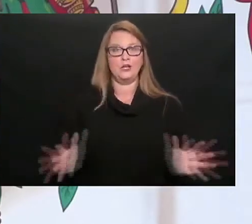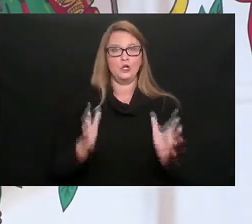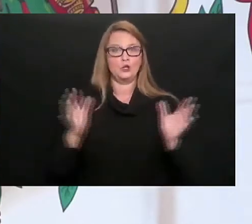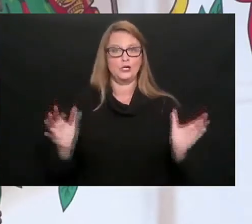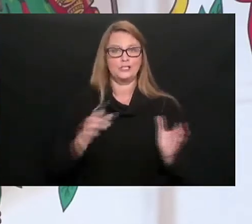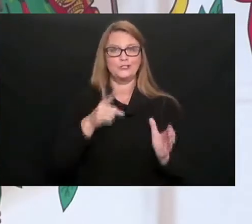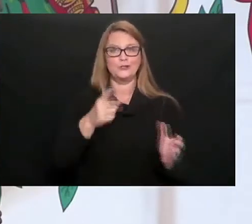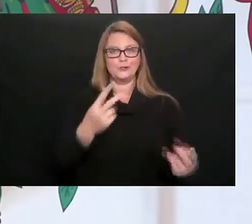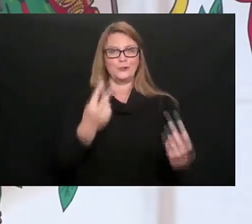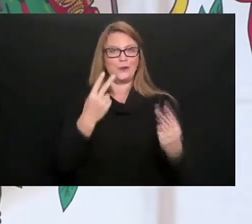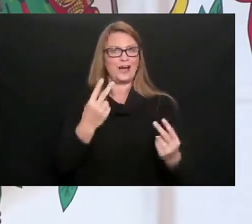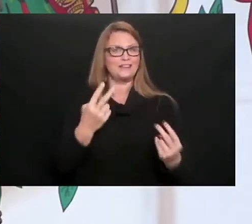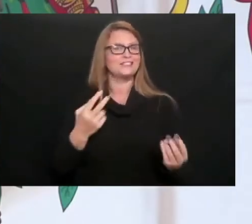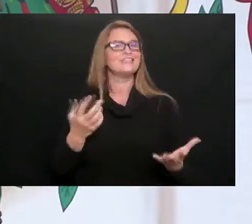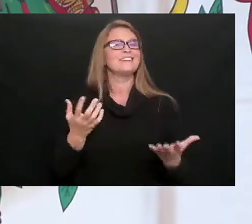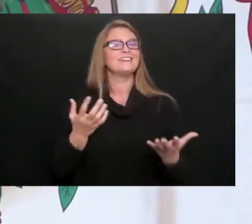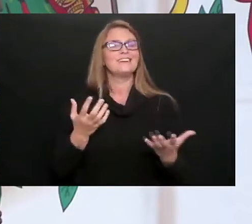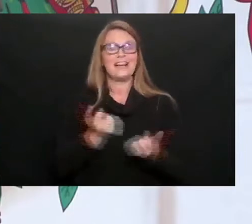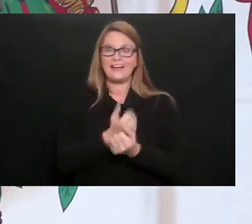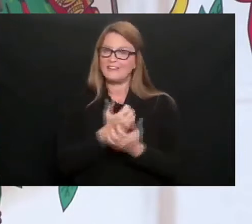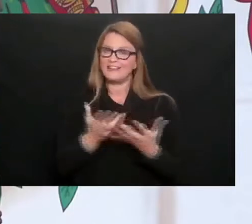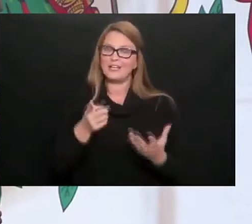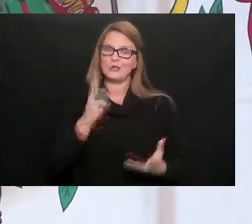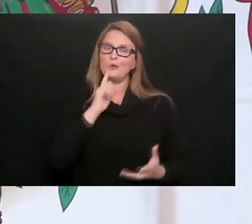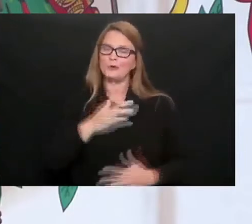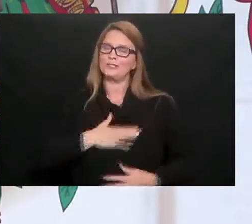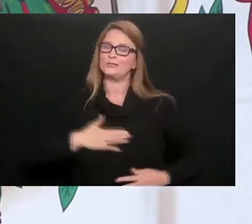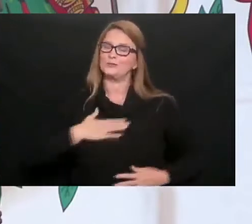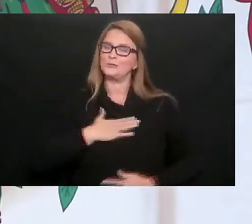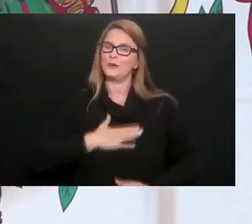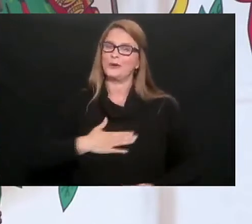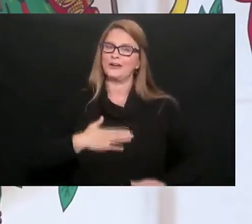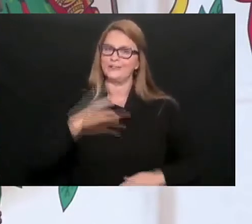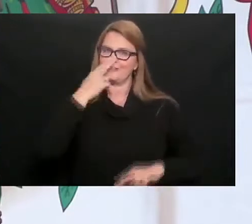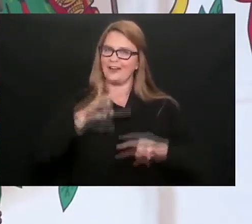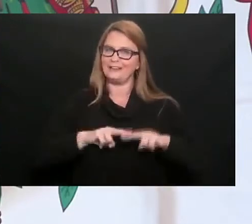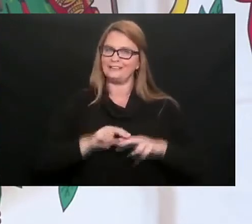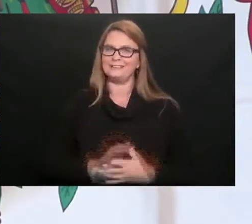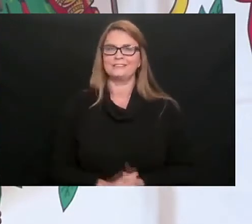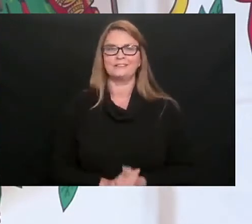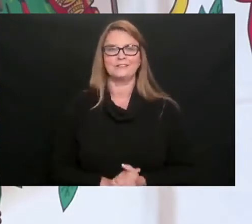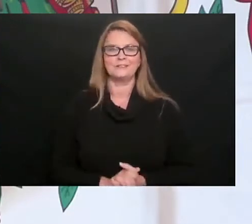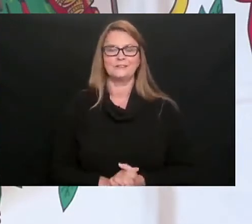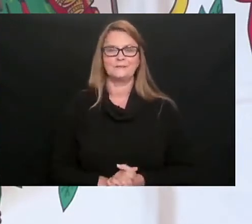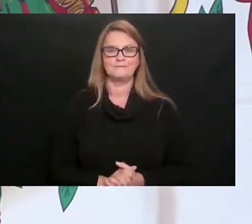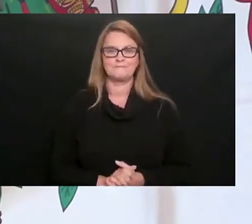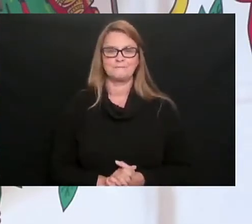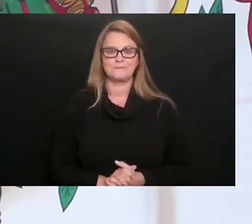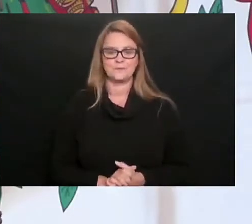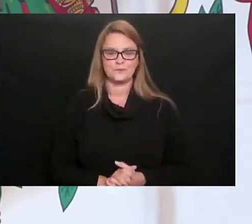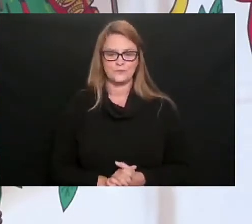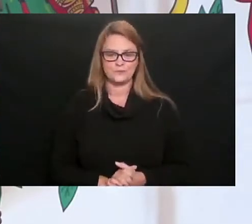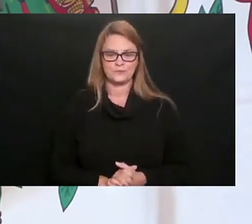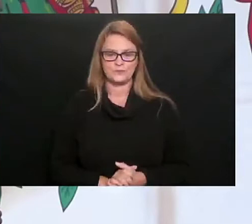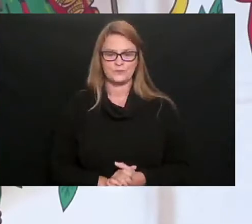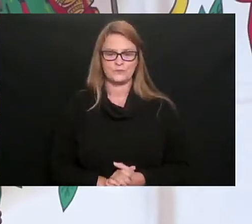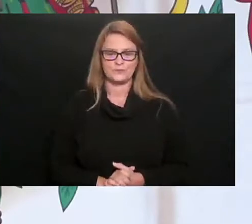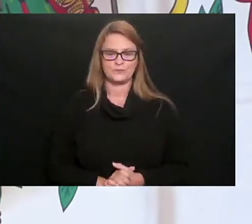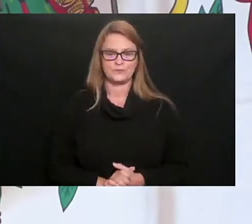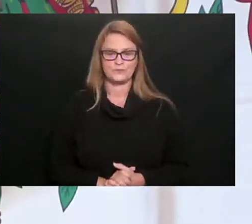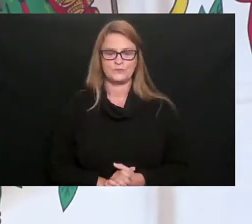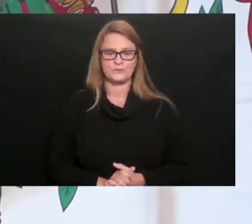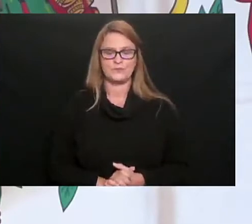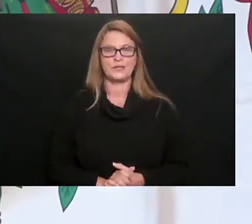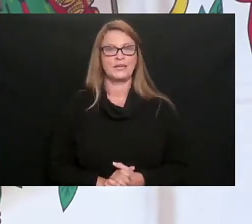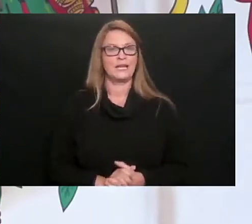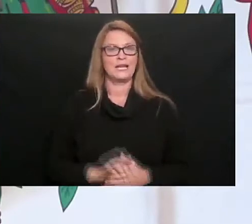tune into it and watch it and everything. I think you'll love it. And without any question in my mind at least, the